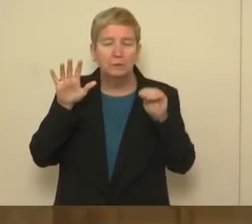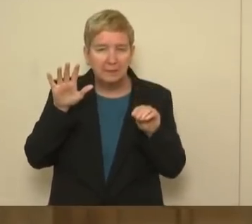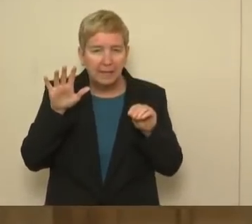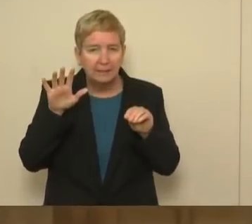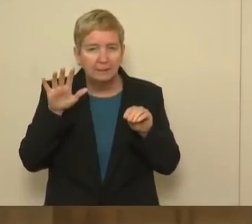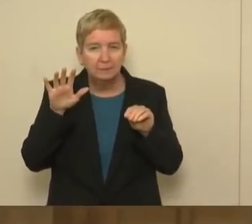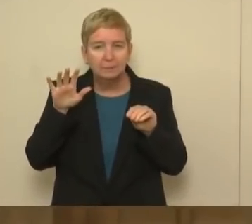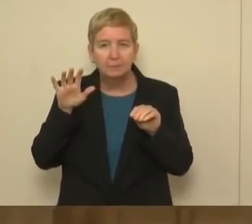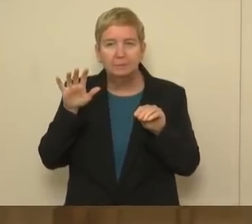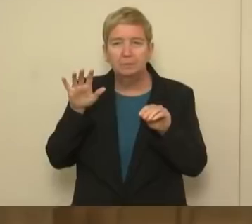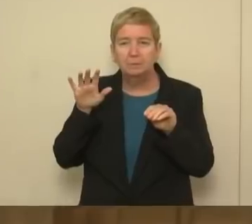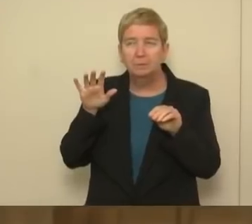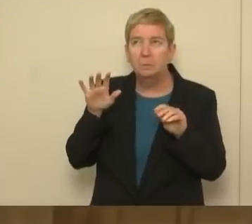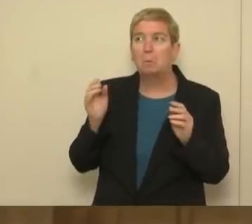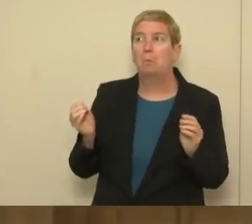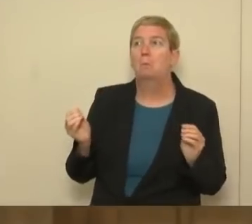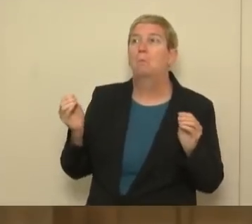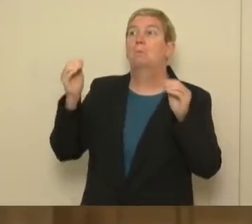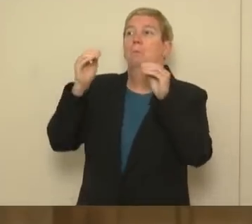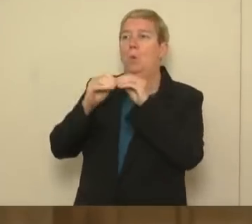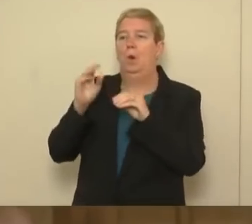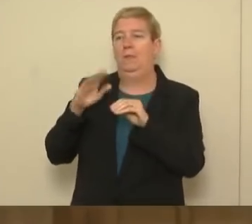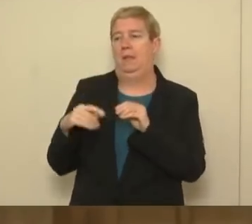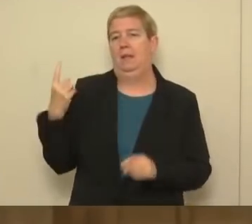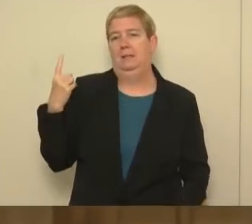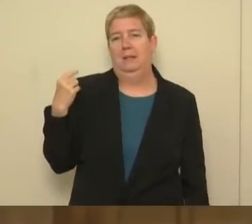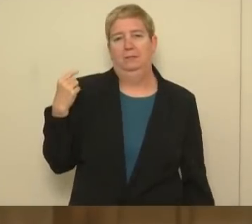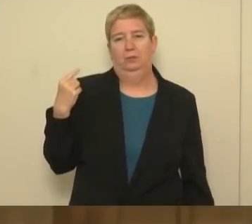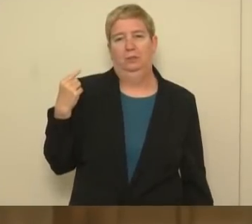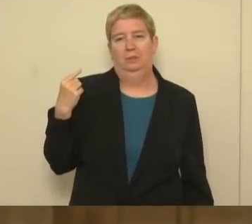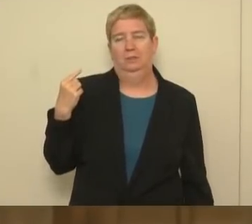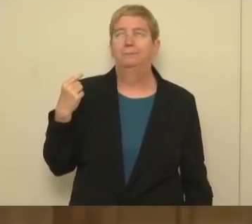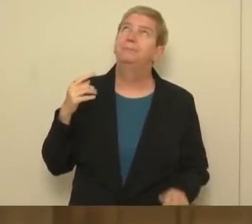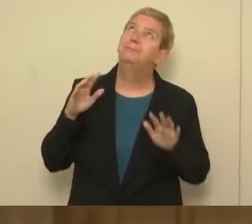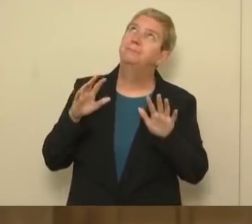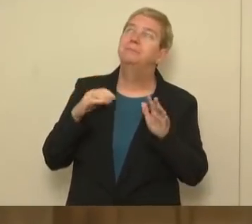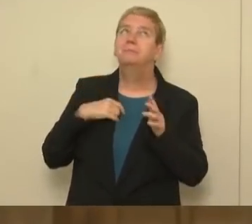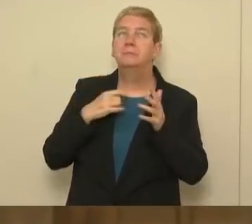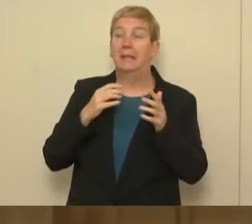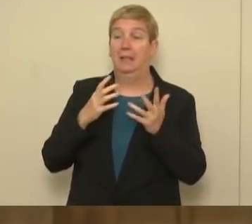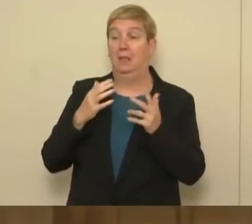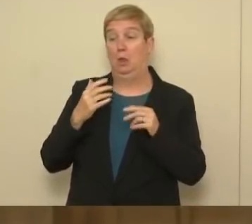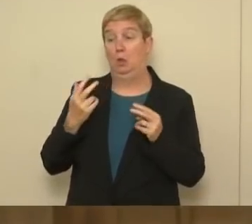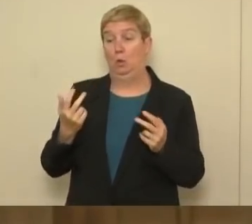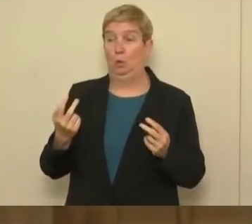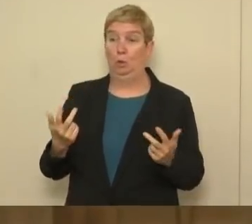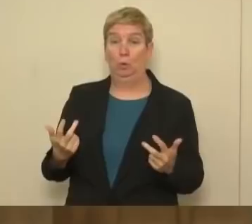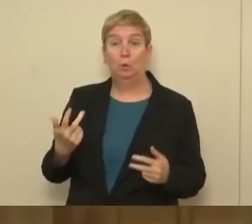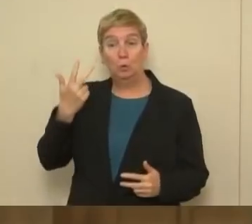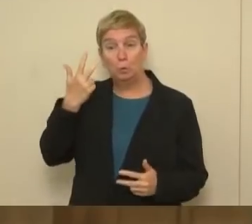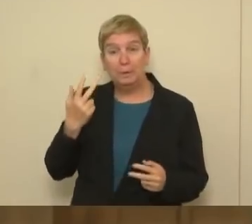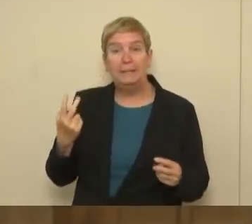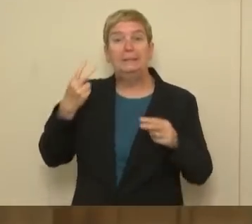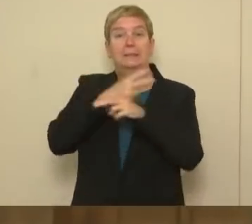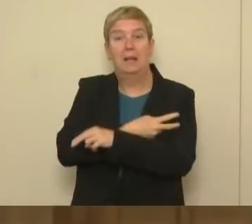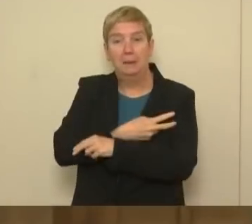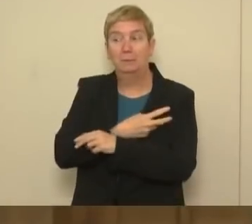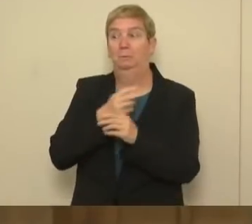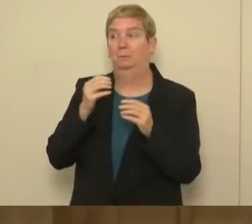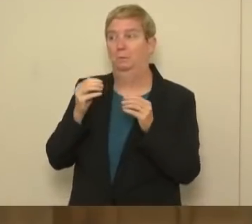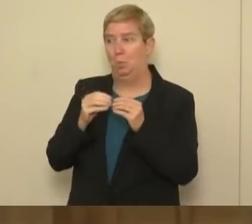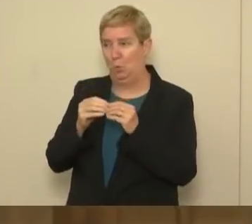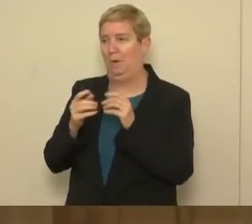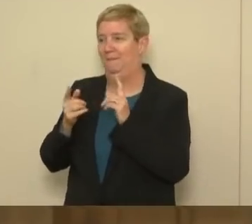it was 75% more than the year before, or another way of saying the math is 3 times as many were from COVID as what